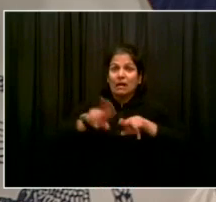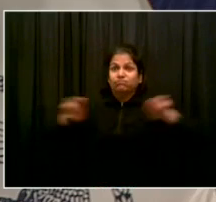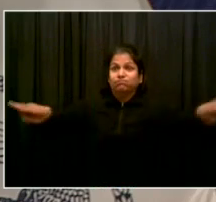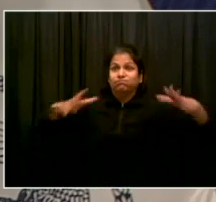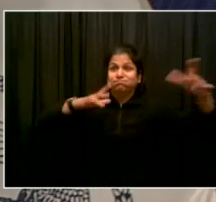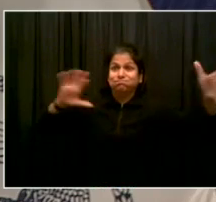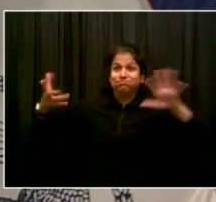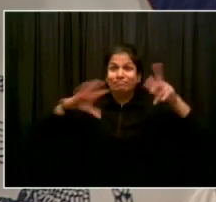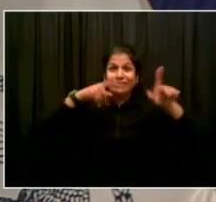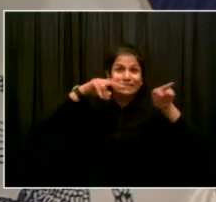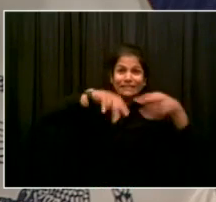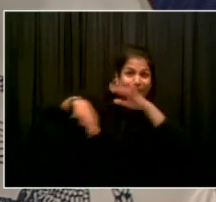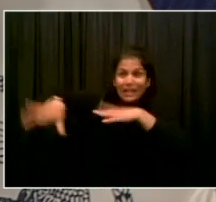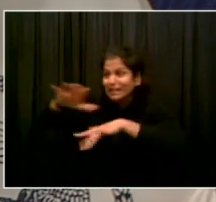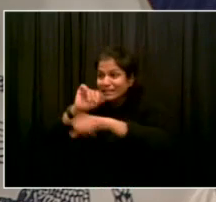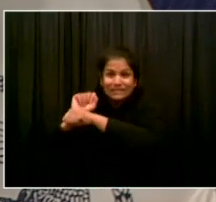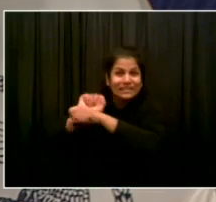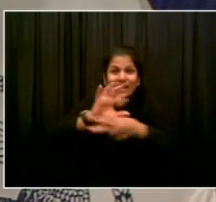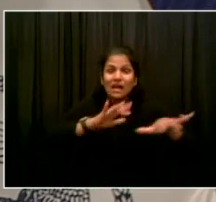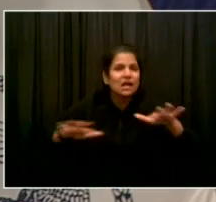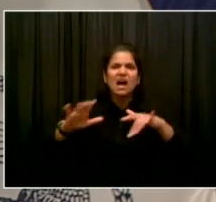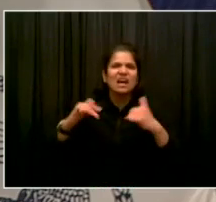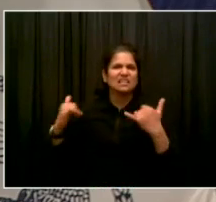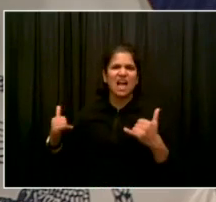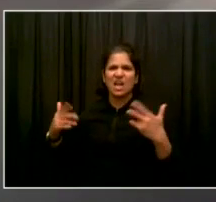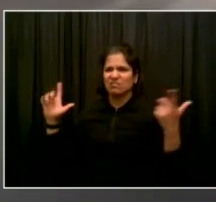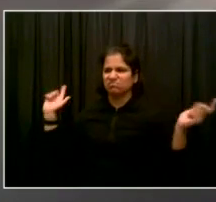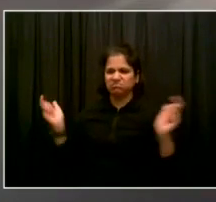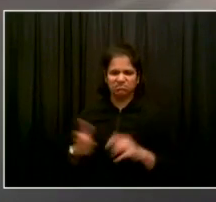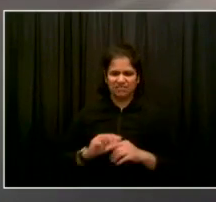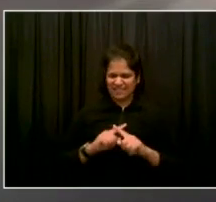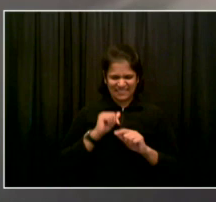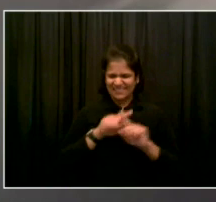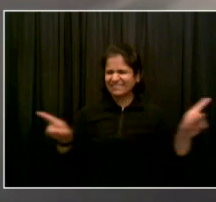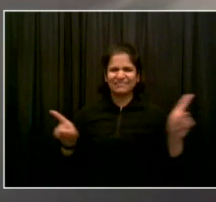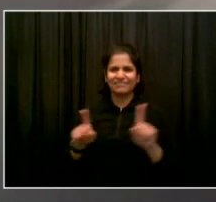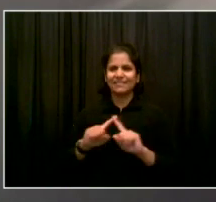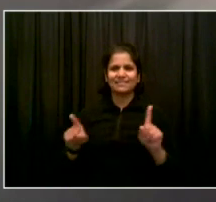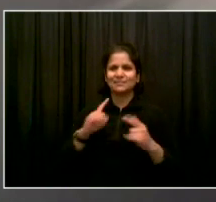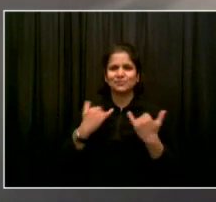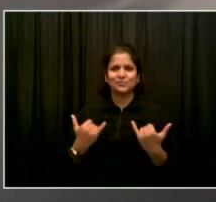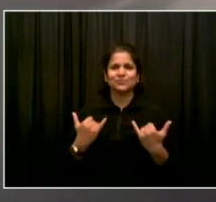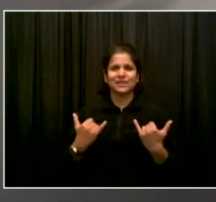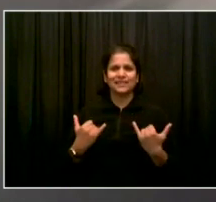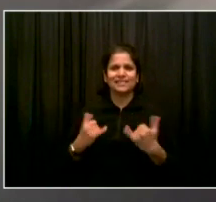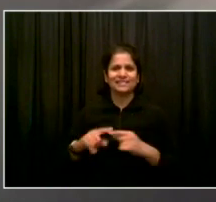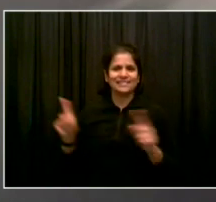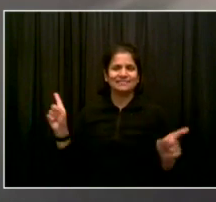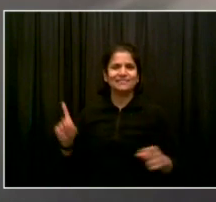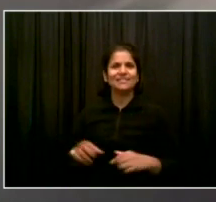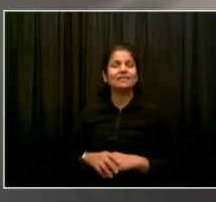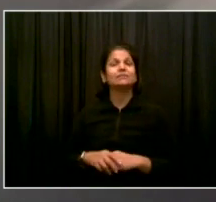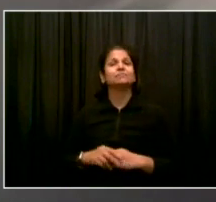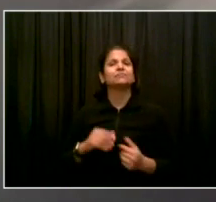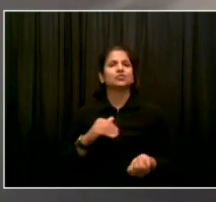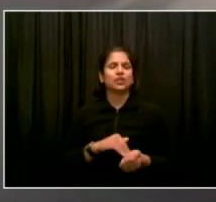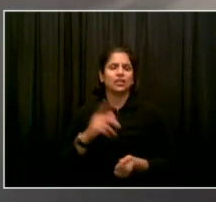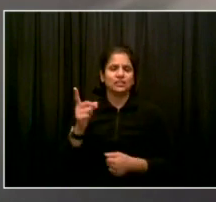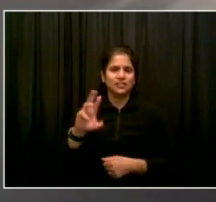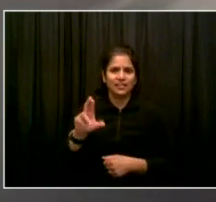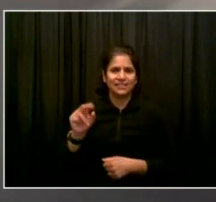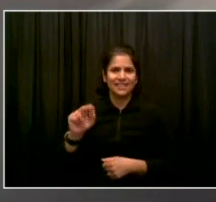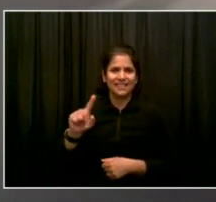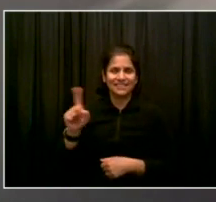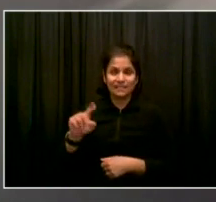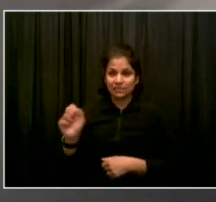So if someone is on a ventilator, at most a highly trained